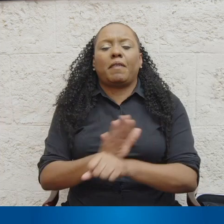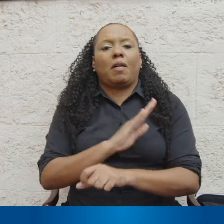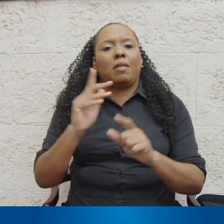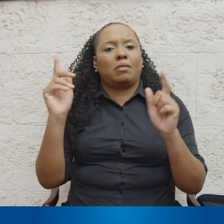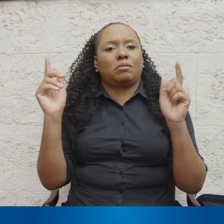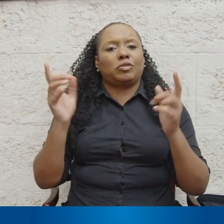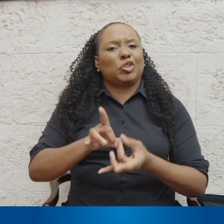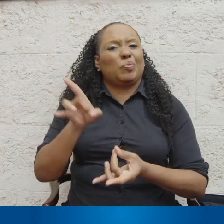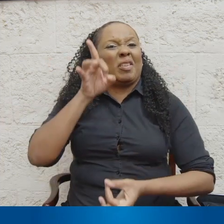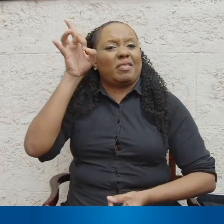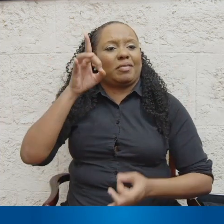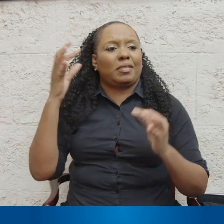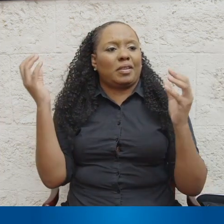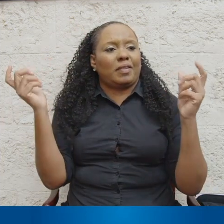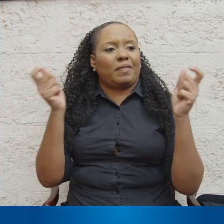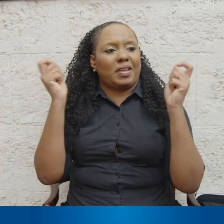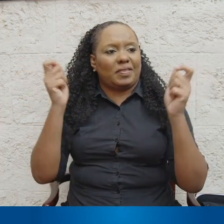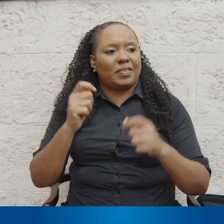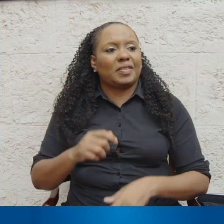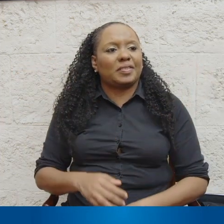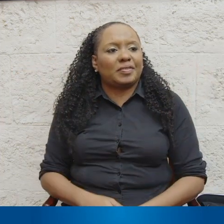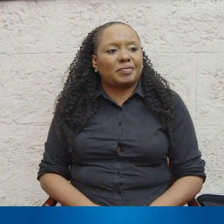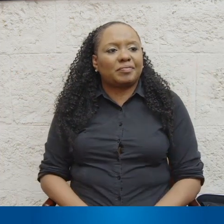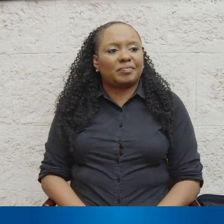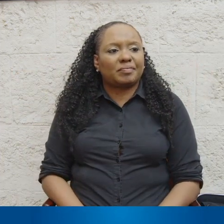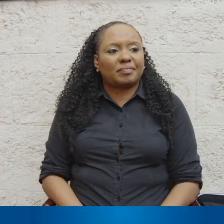that we are trying to imbue. Okay.